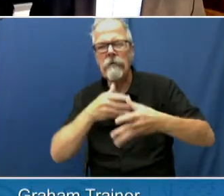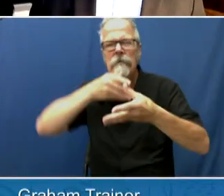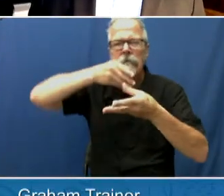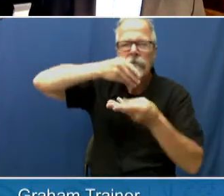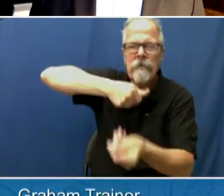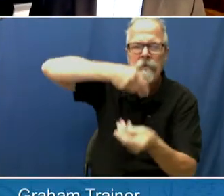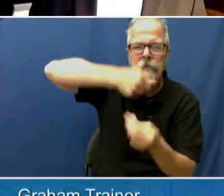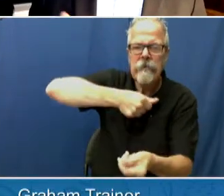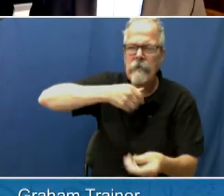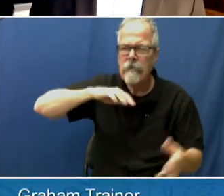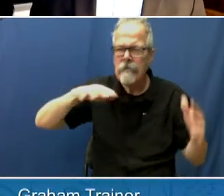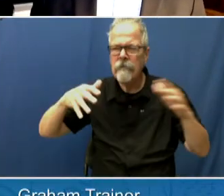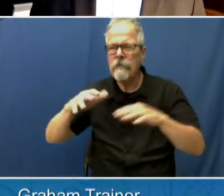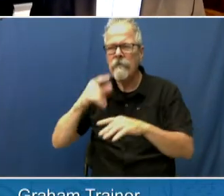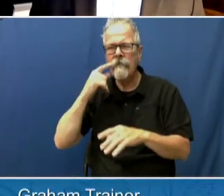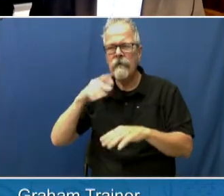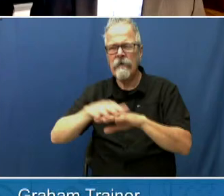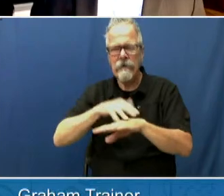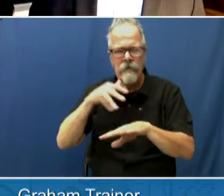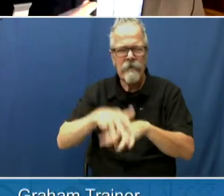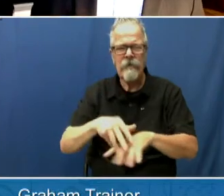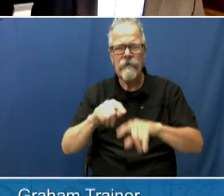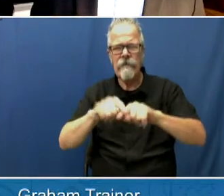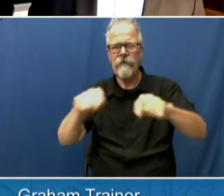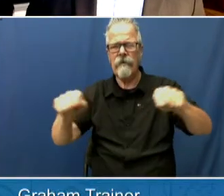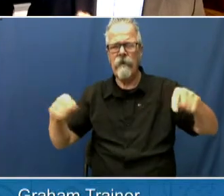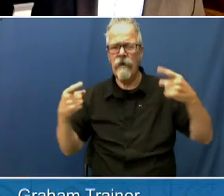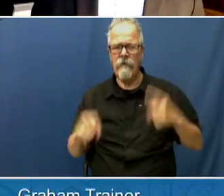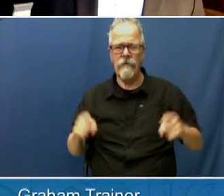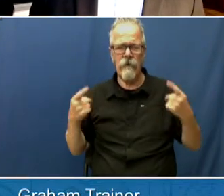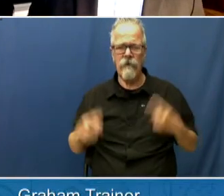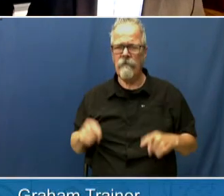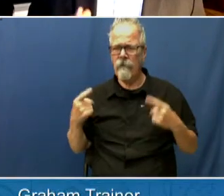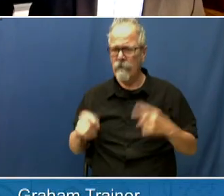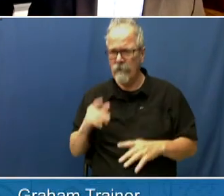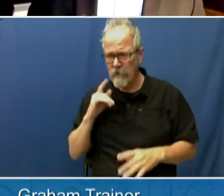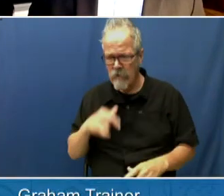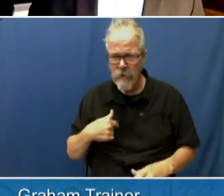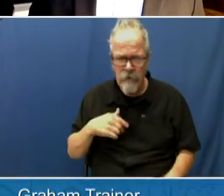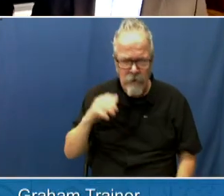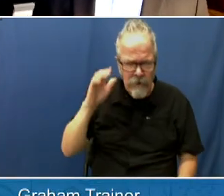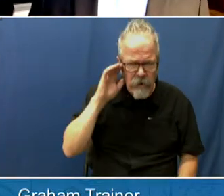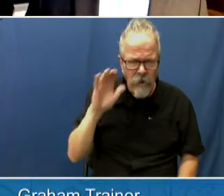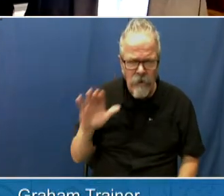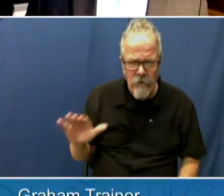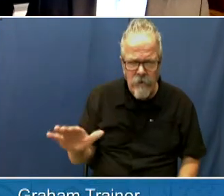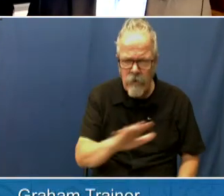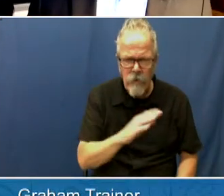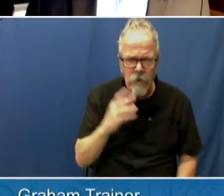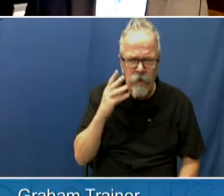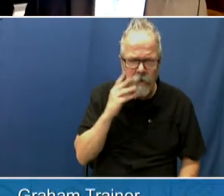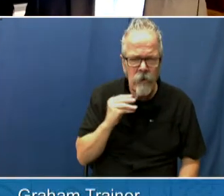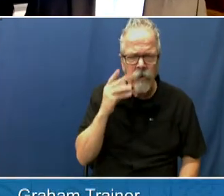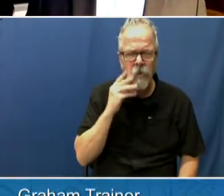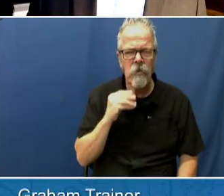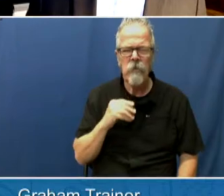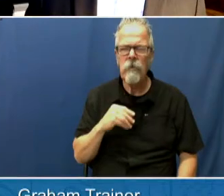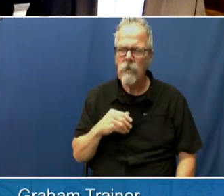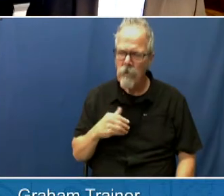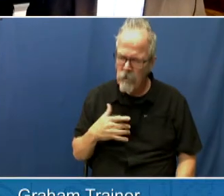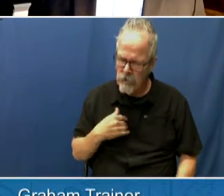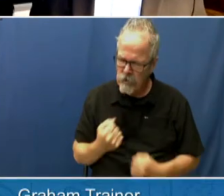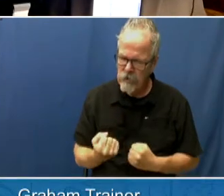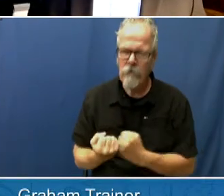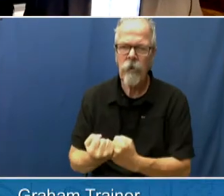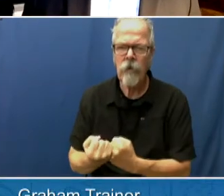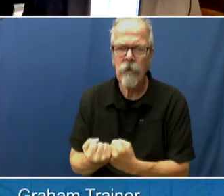of this violence and discrimination. We must listen to, learn from, and take the lead of leaders and organizations working